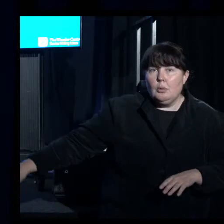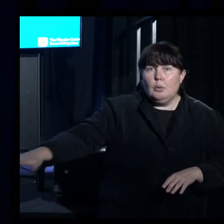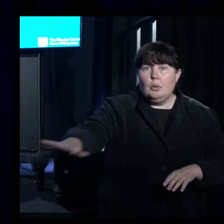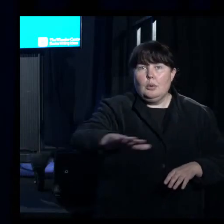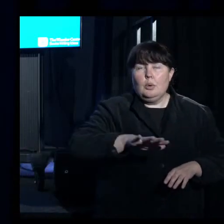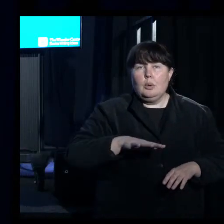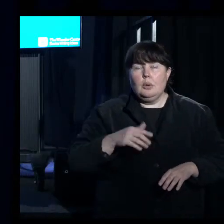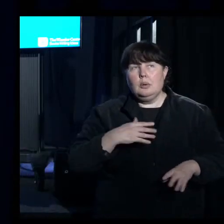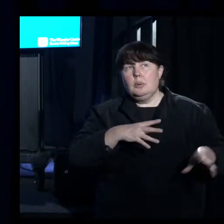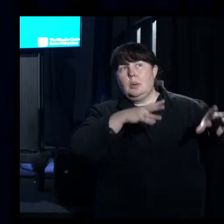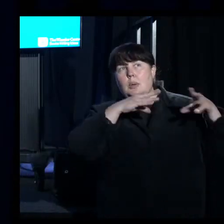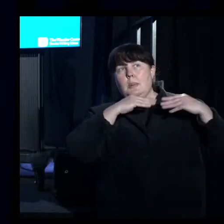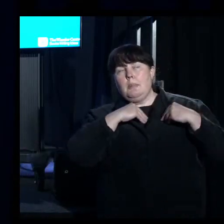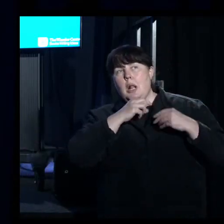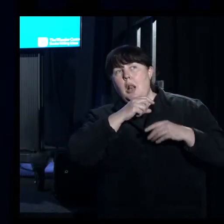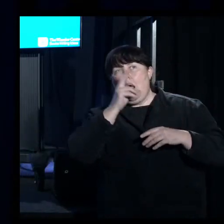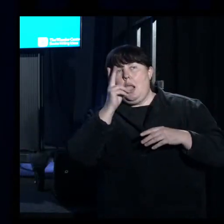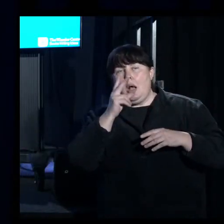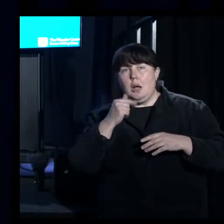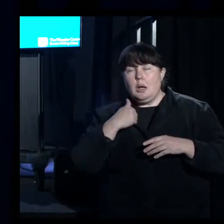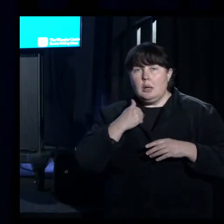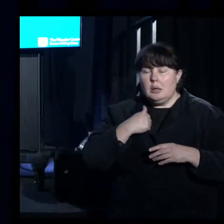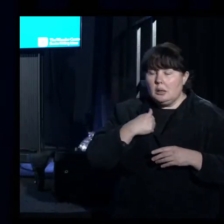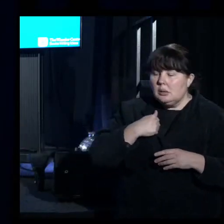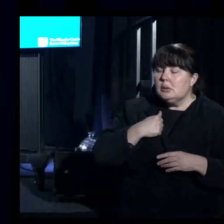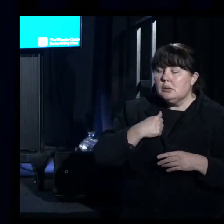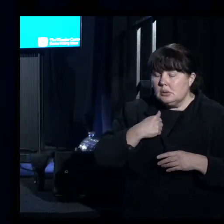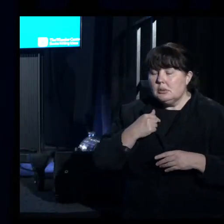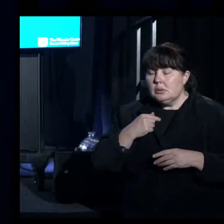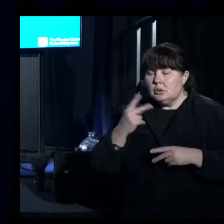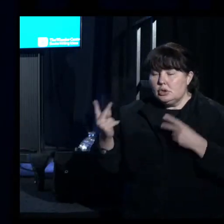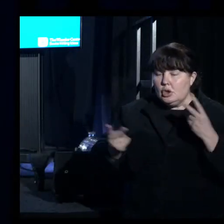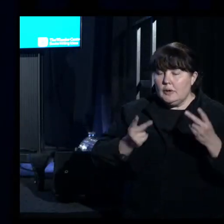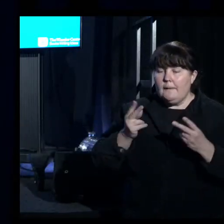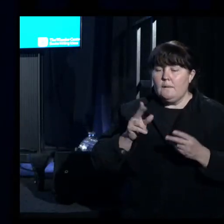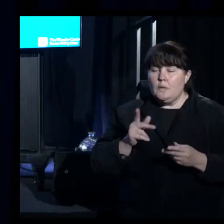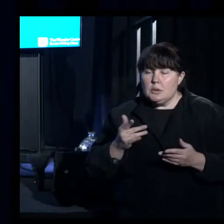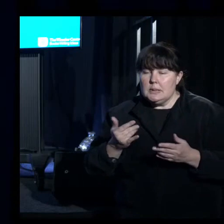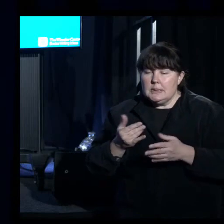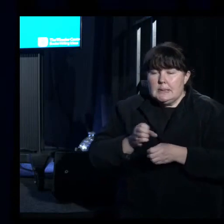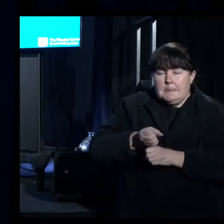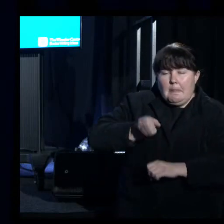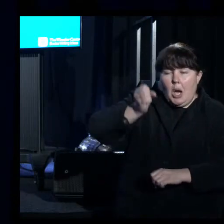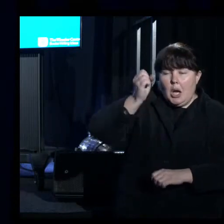for spines. I watched the window in a triangle of memory, map and word